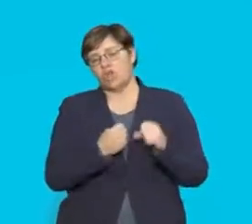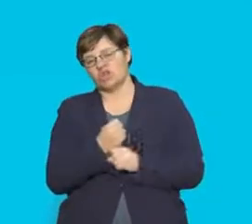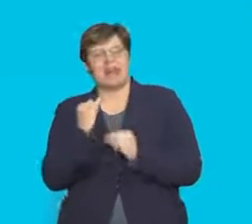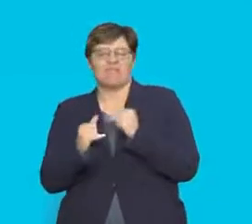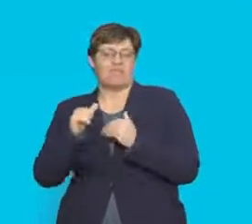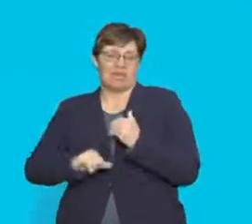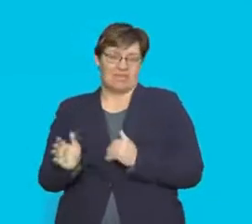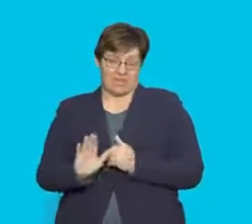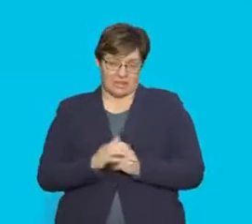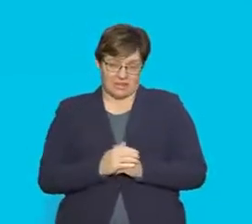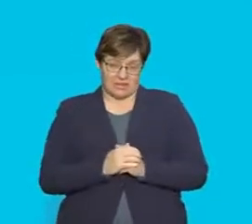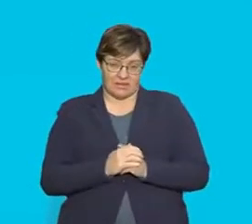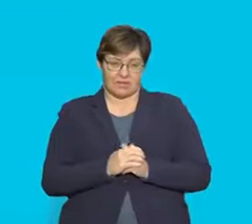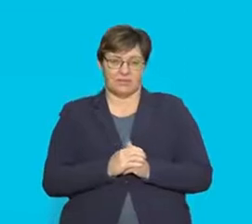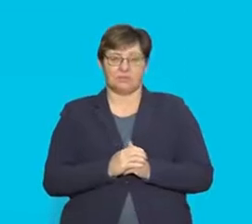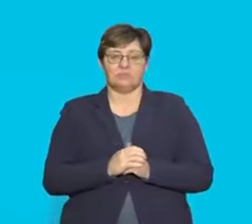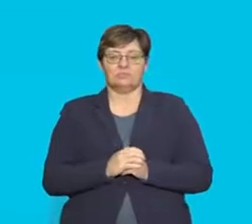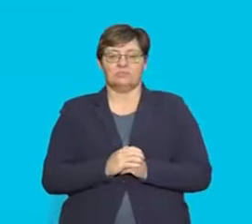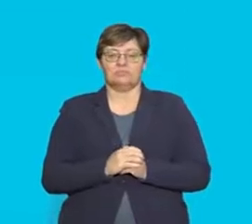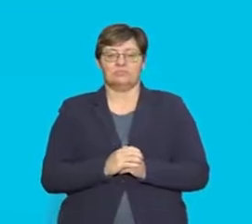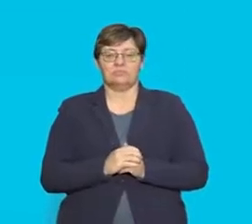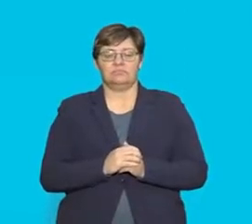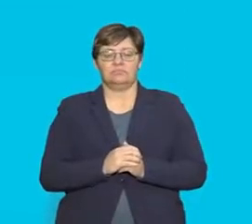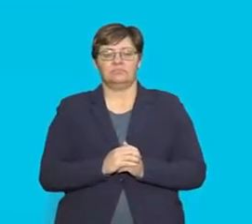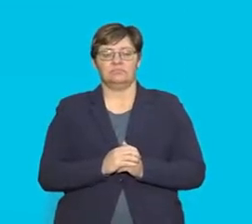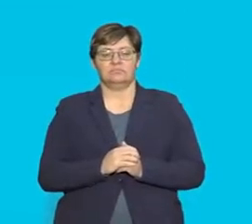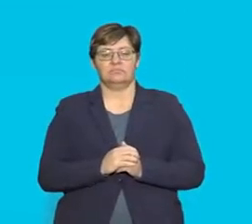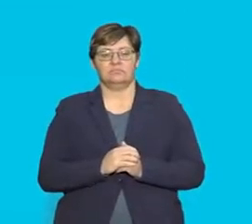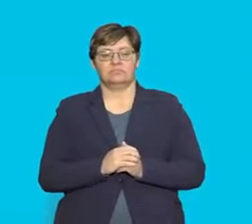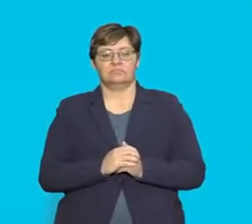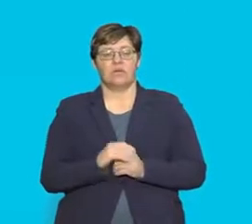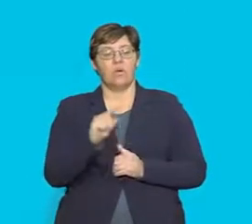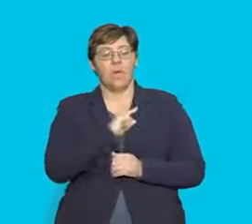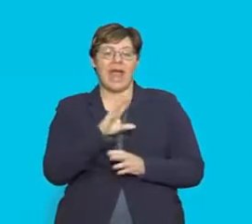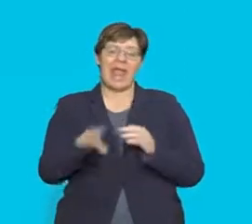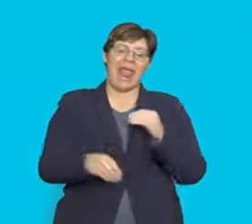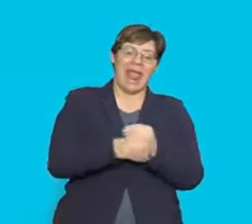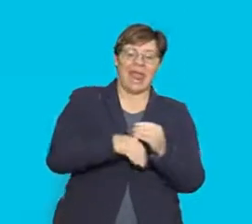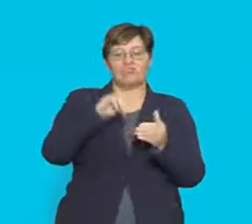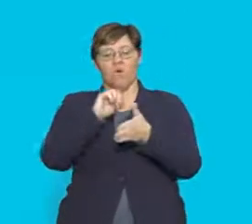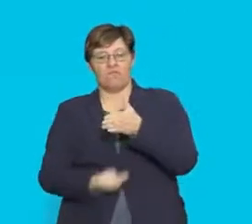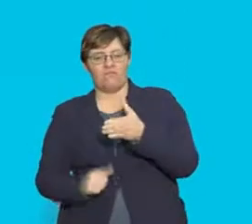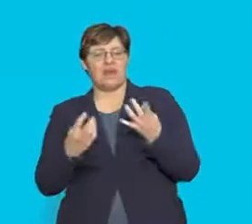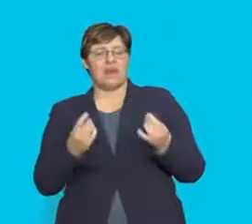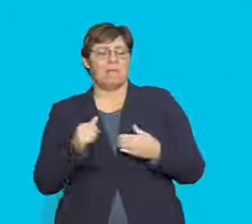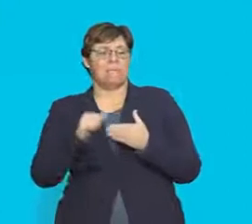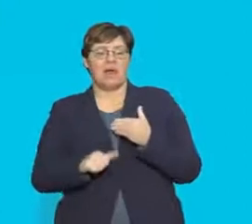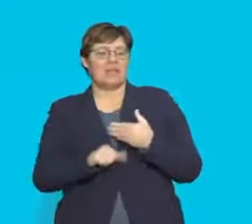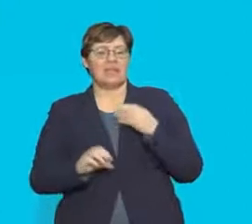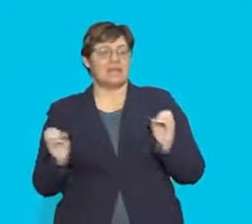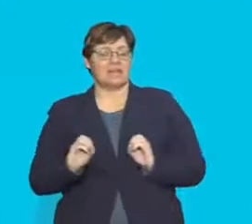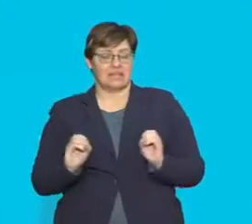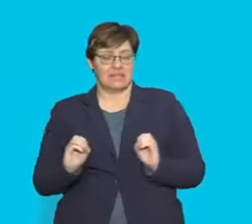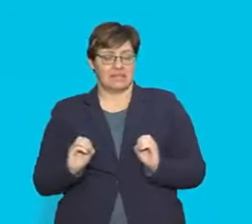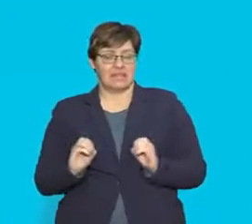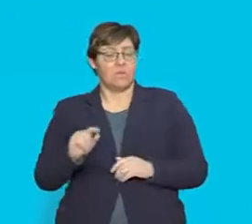because someone might say that. Then the other thing is, the reason why we are not adding or subtracting number of months or anything like